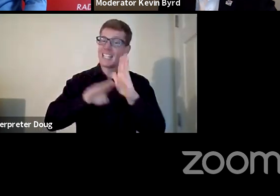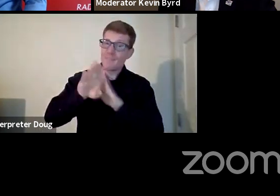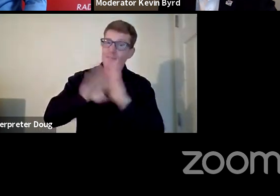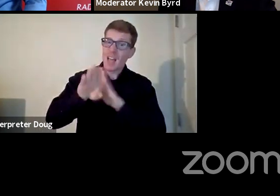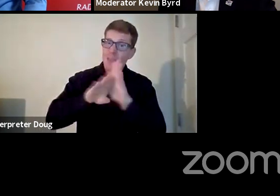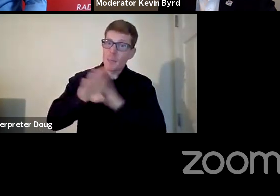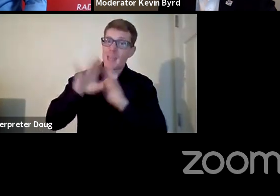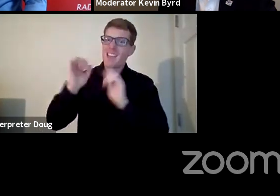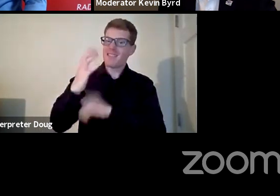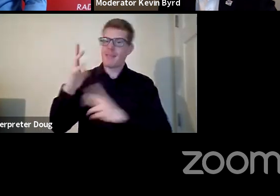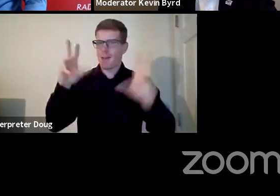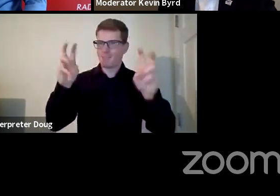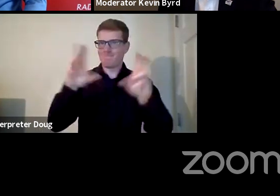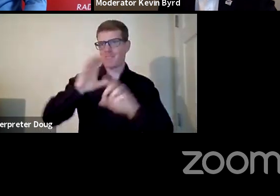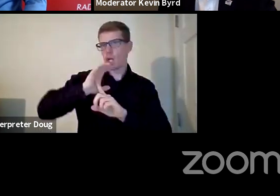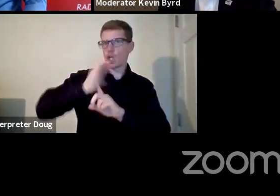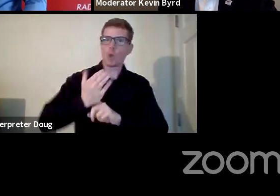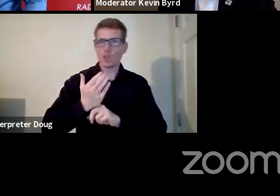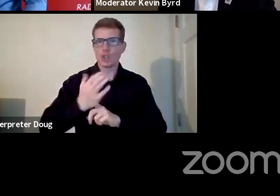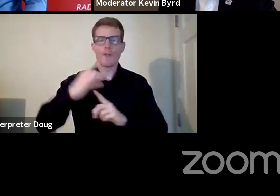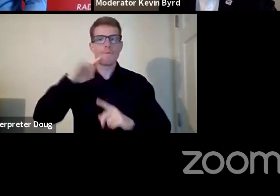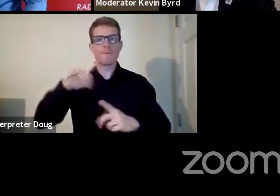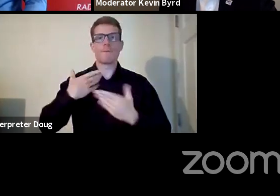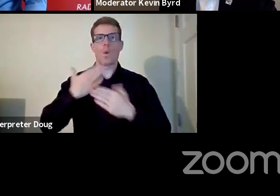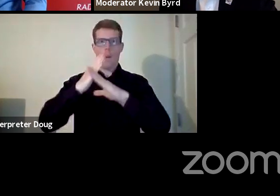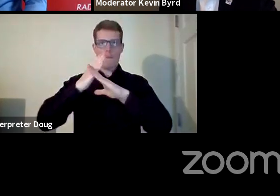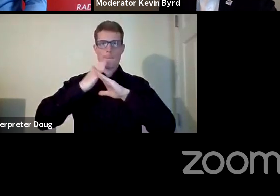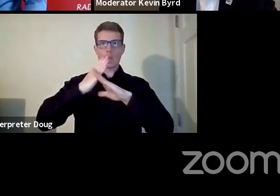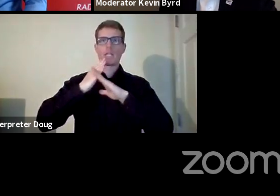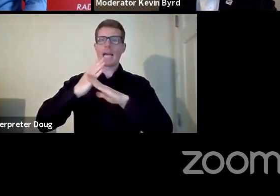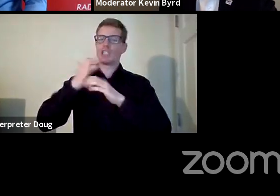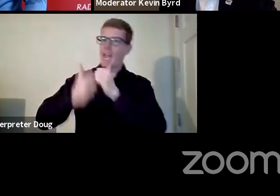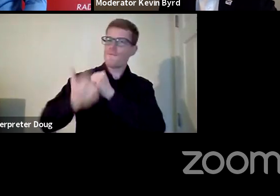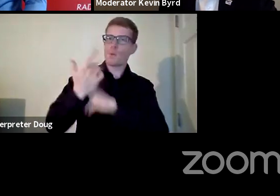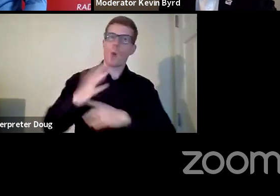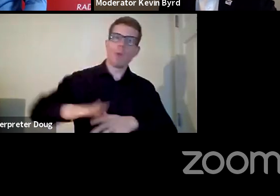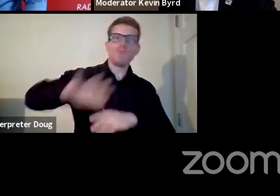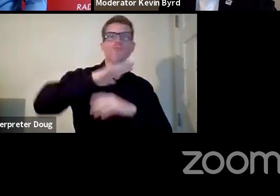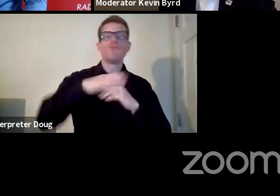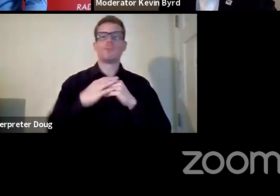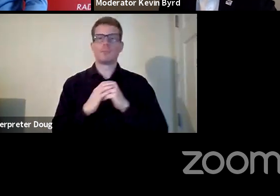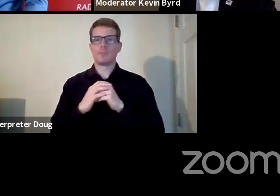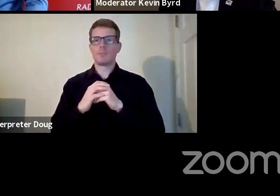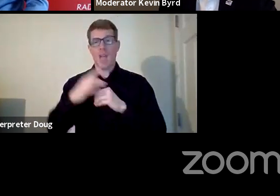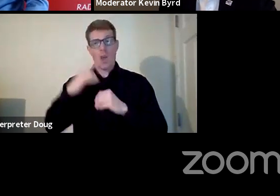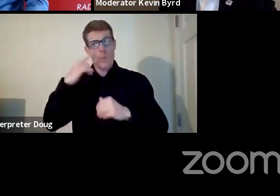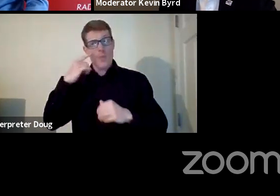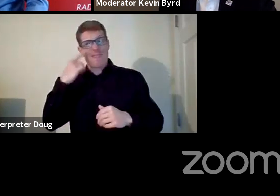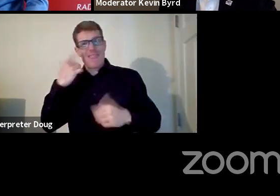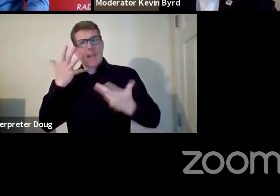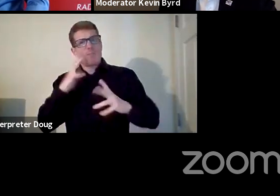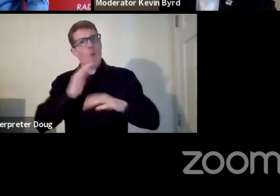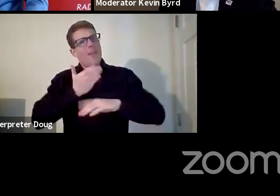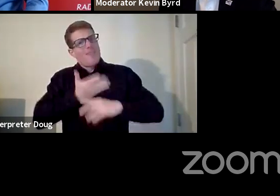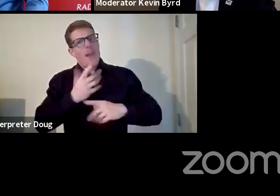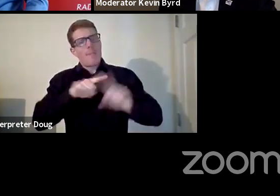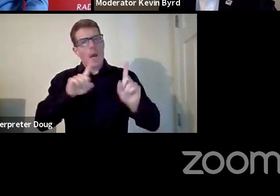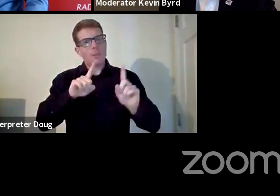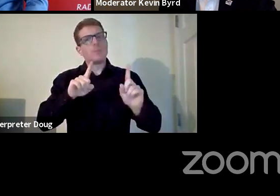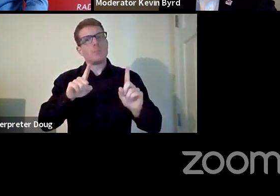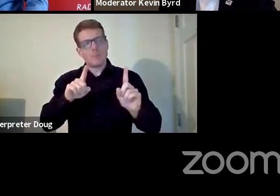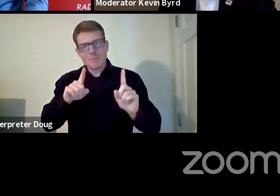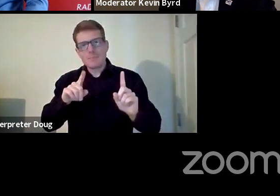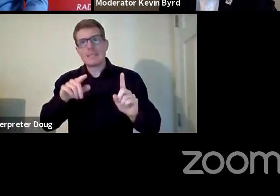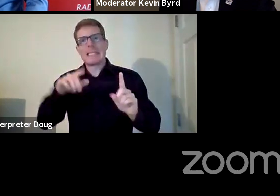it's got to be emphasized, because it's not a compliance thing. It's really about are we going to protect each other and be successful in